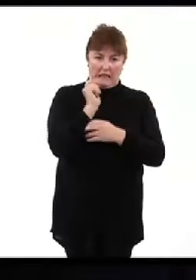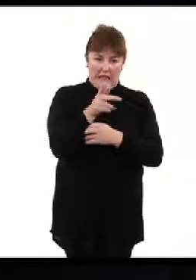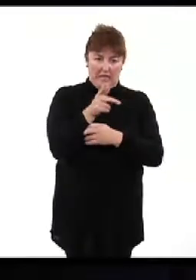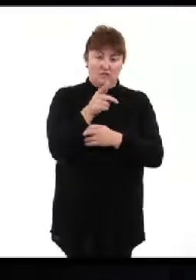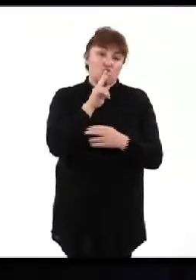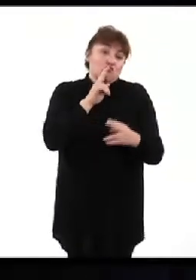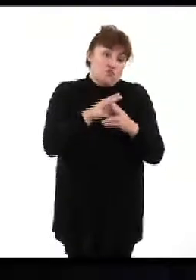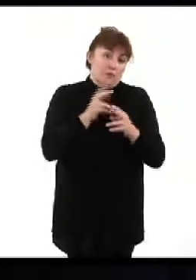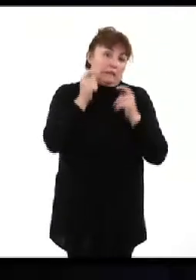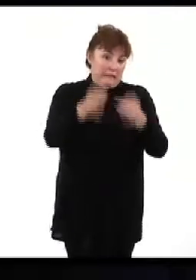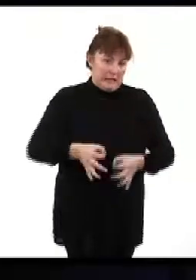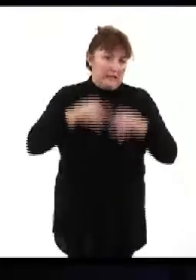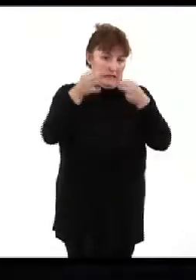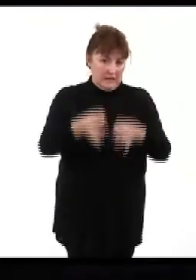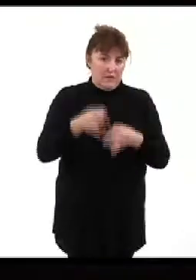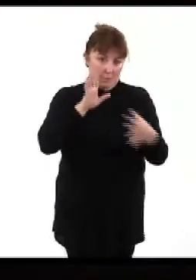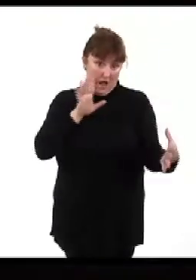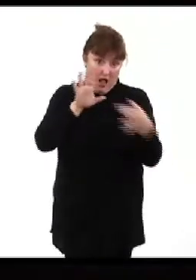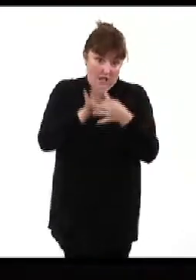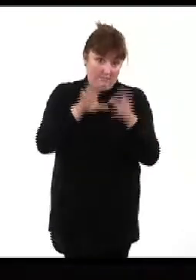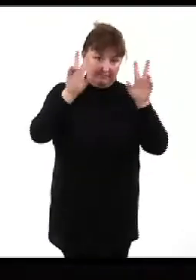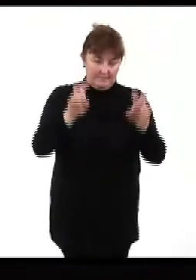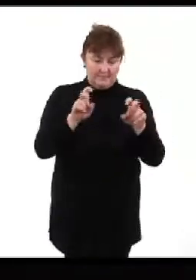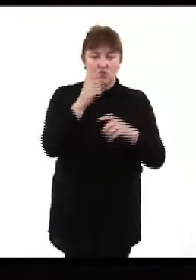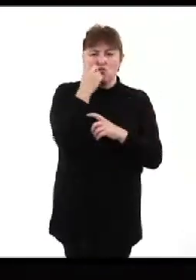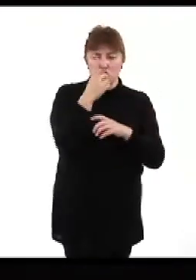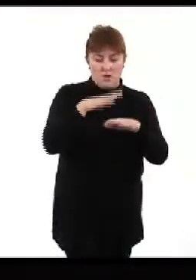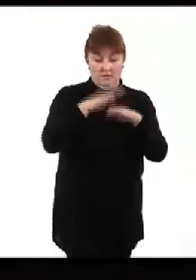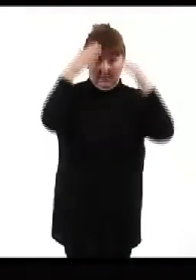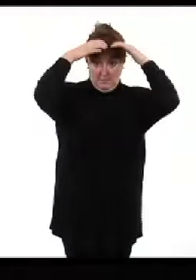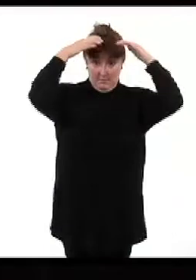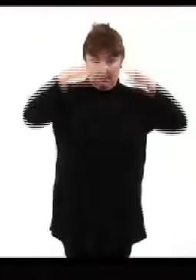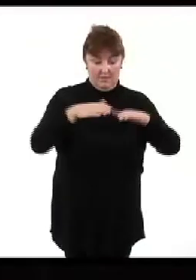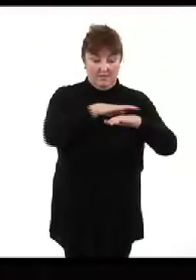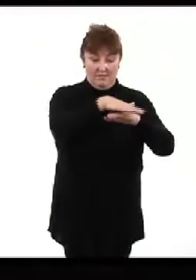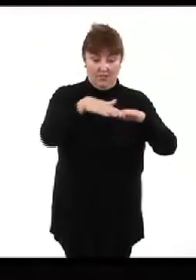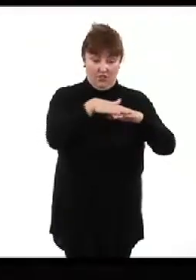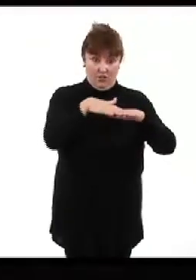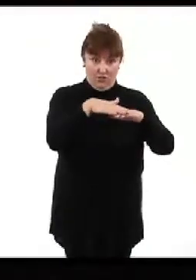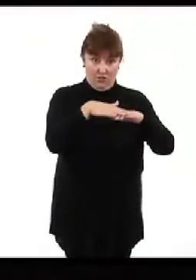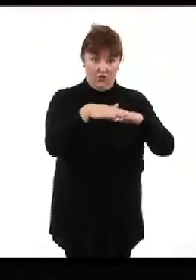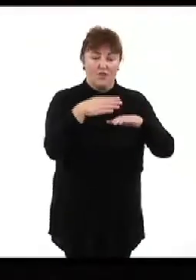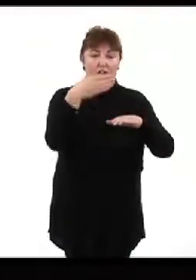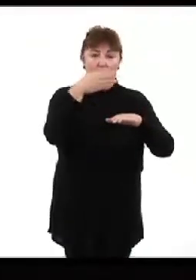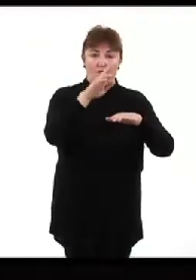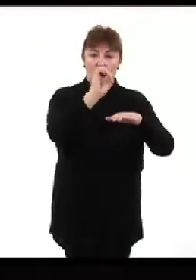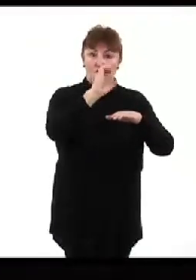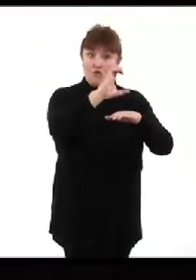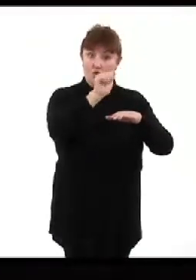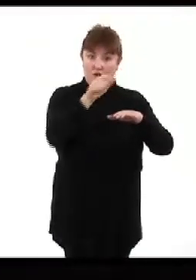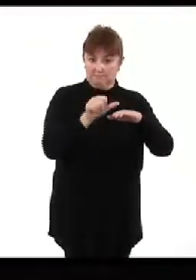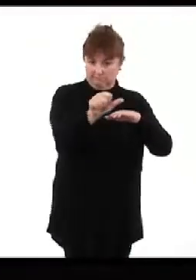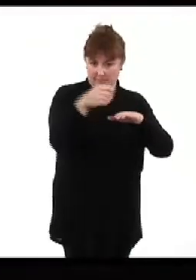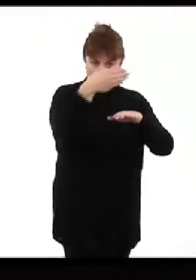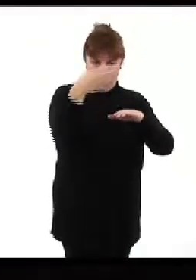for them. One is in the front of the brain, and is called Broca's area. Another is in